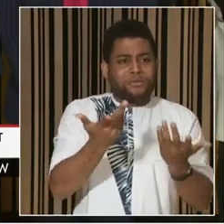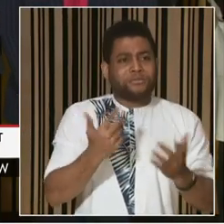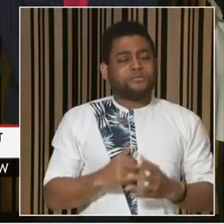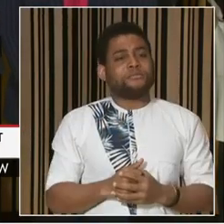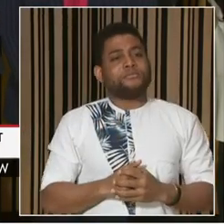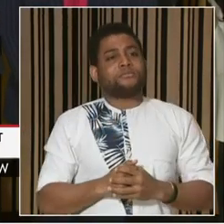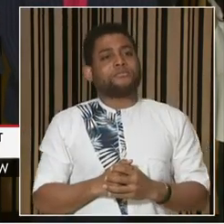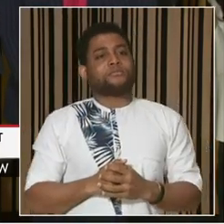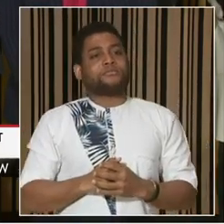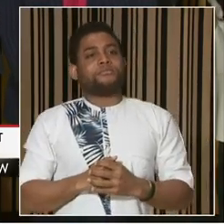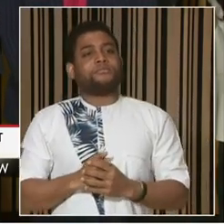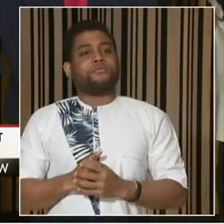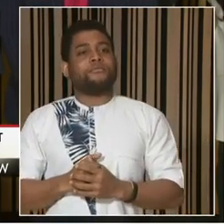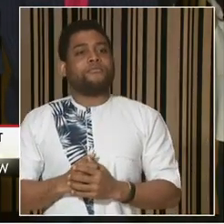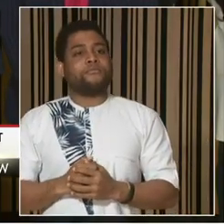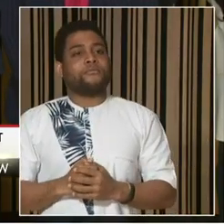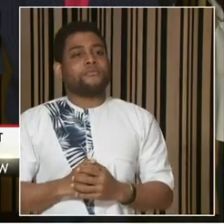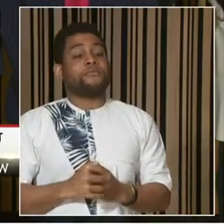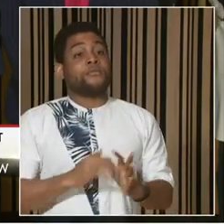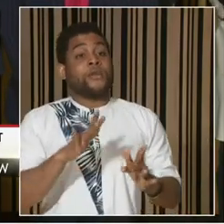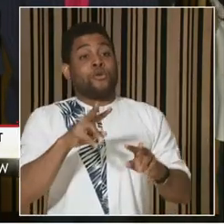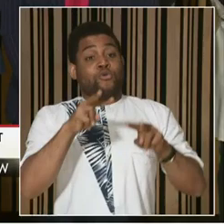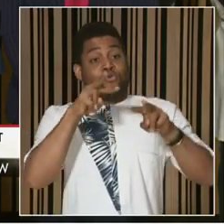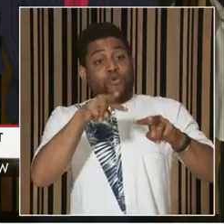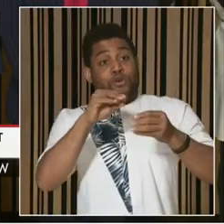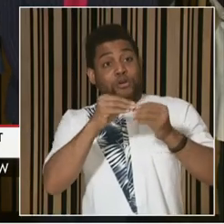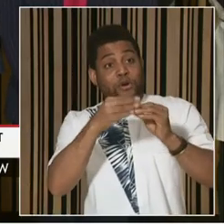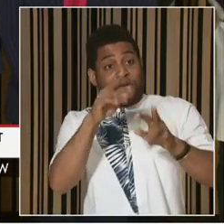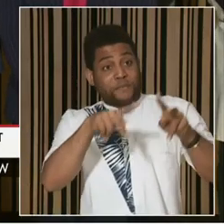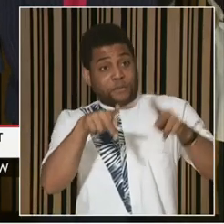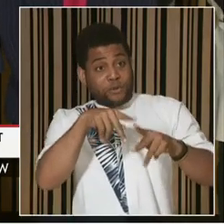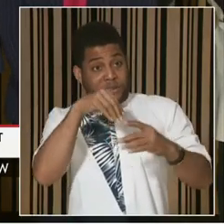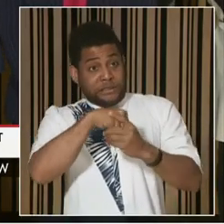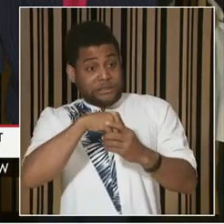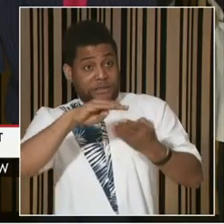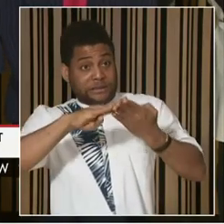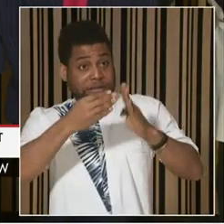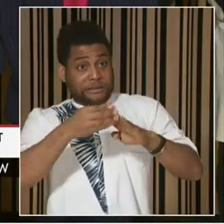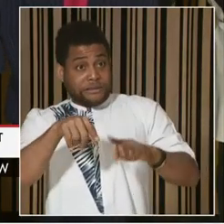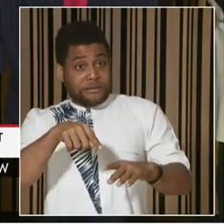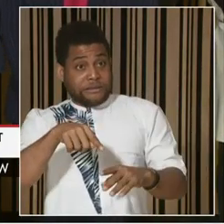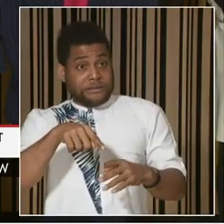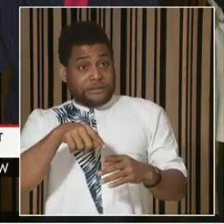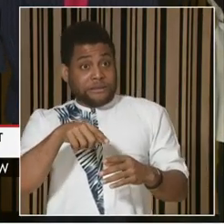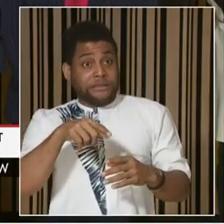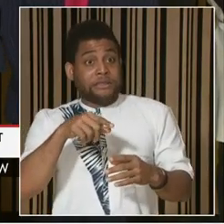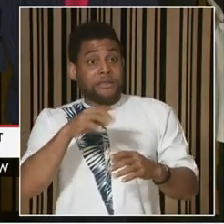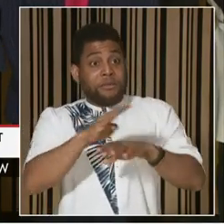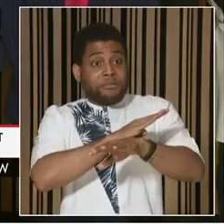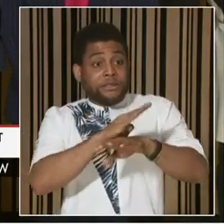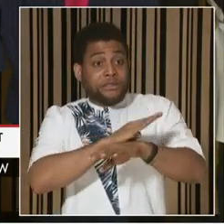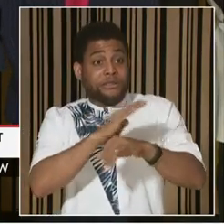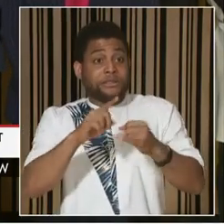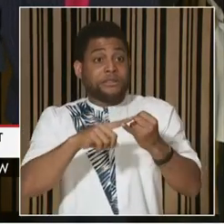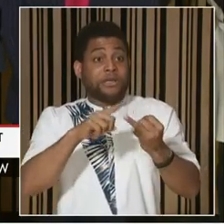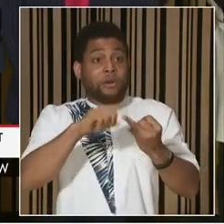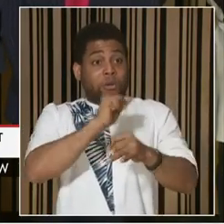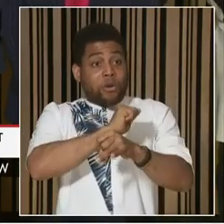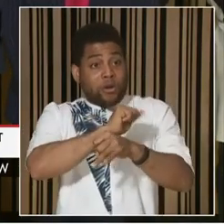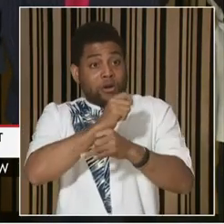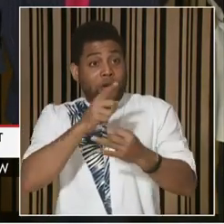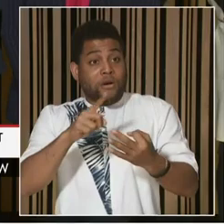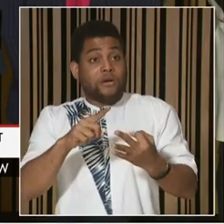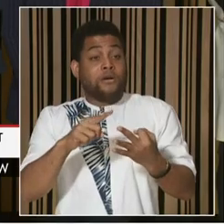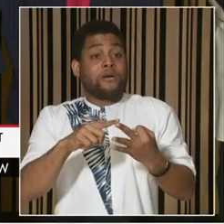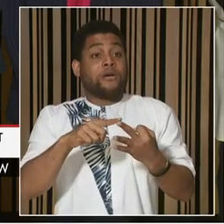the number of people we have. That's visitors, that's workers, that's our residents, the things that they do, where